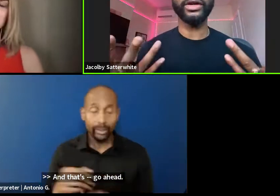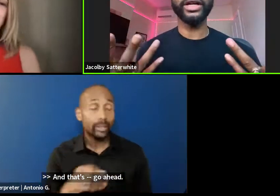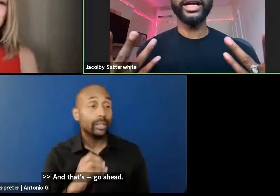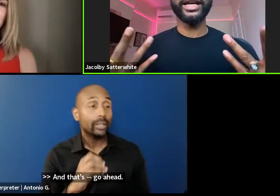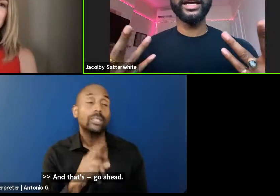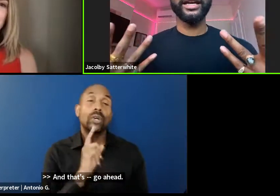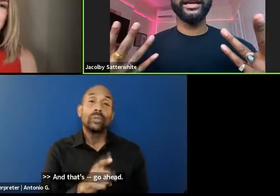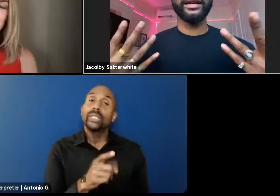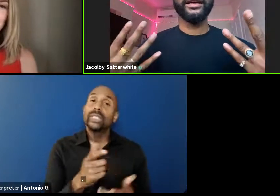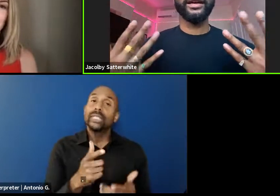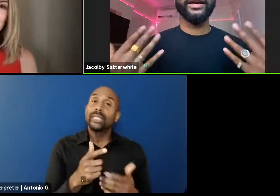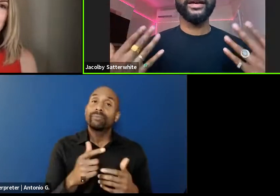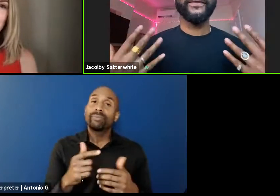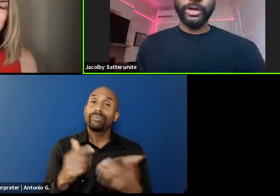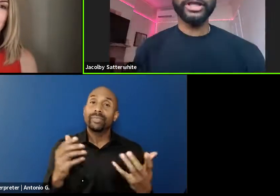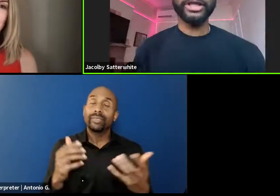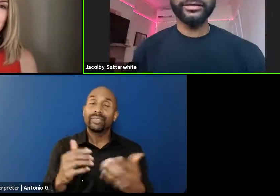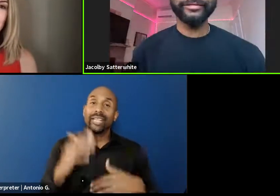just more